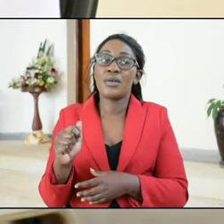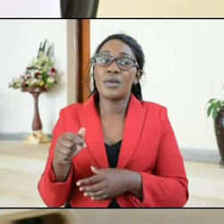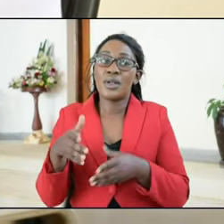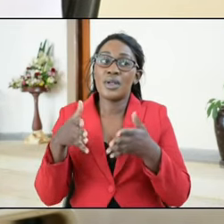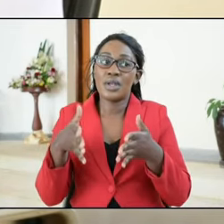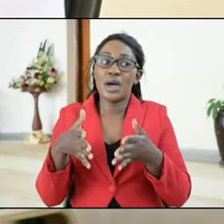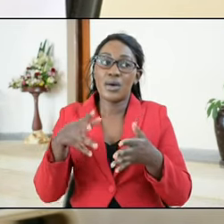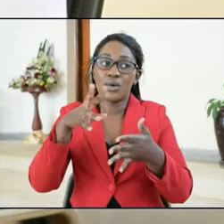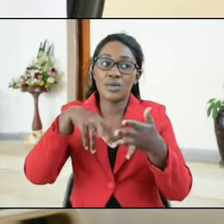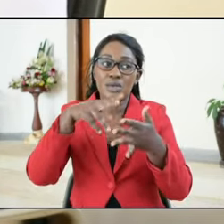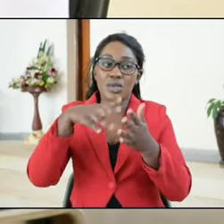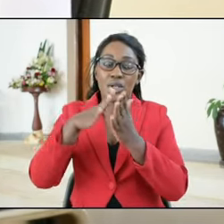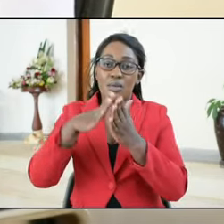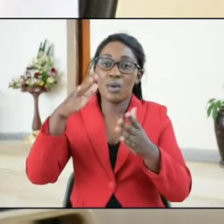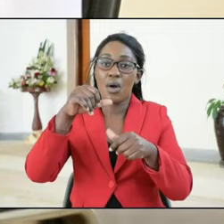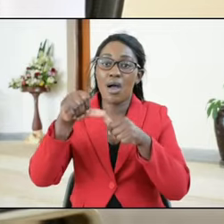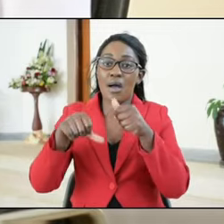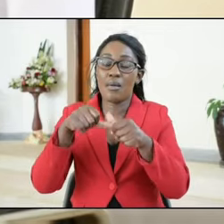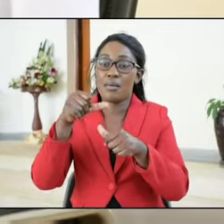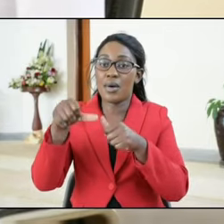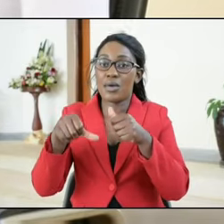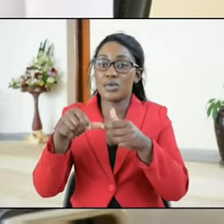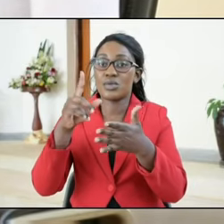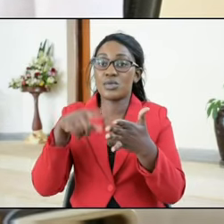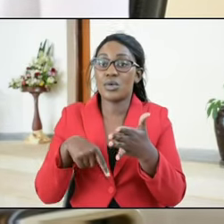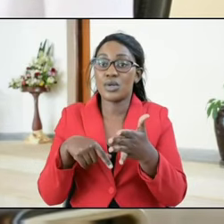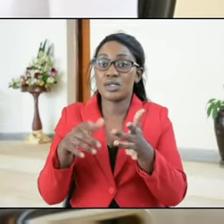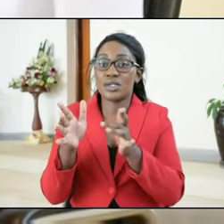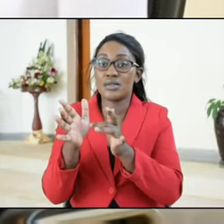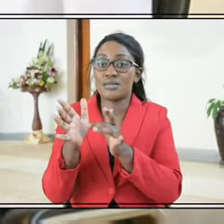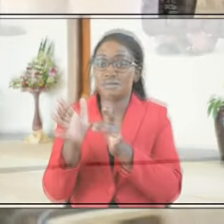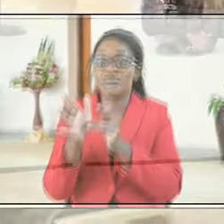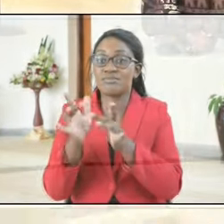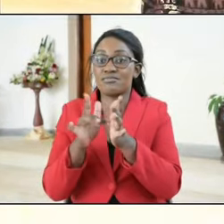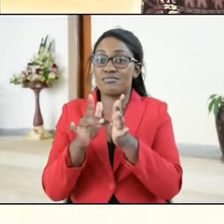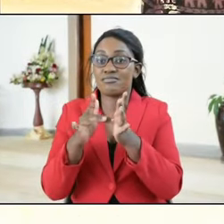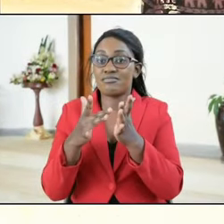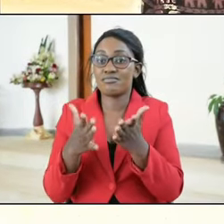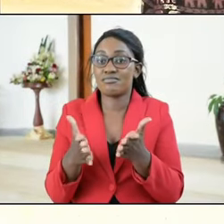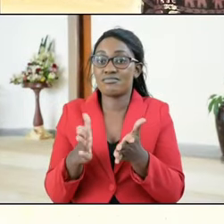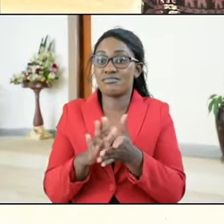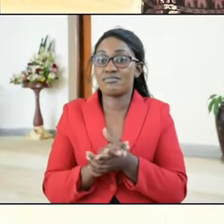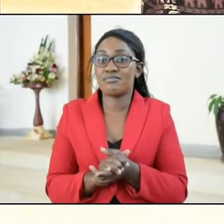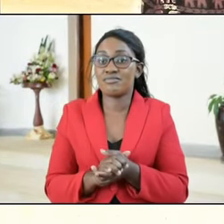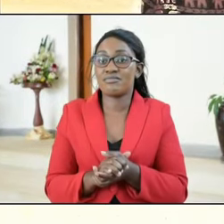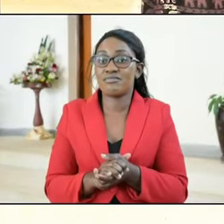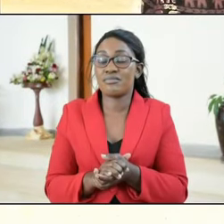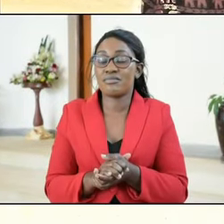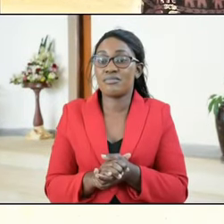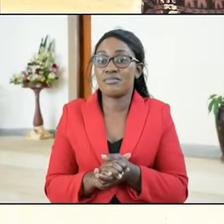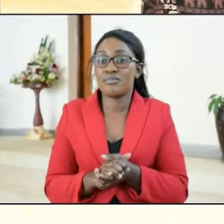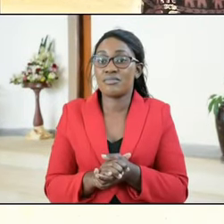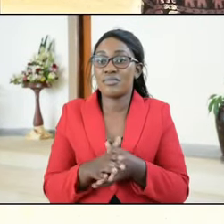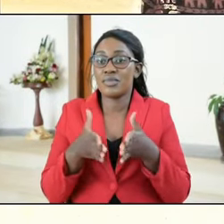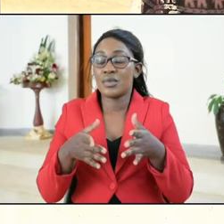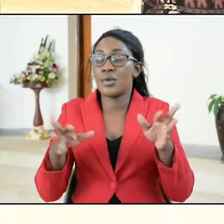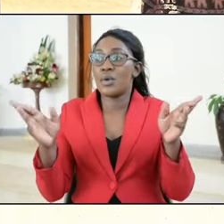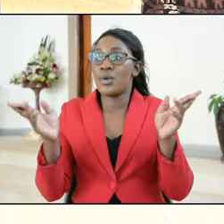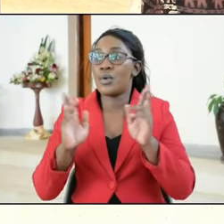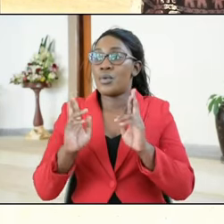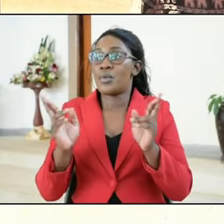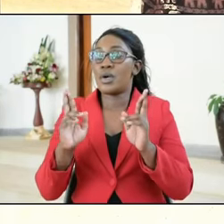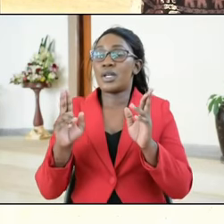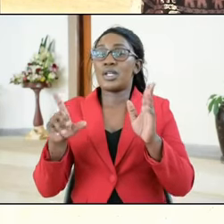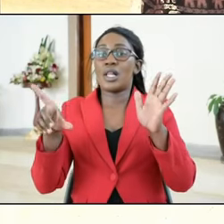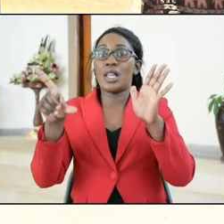Quarter's teachings on how to interpret scriptures. We are already on